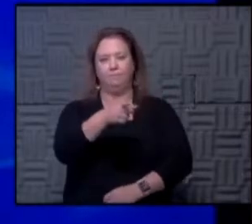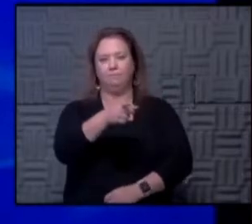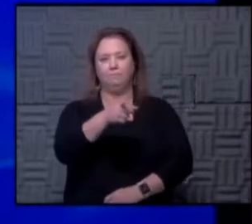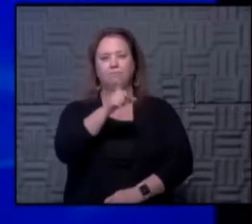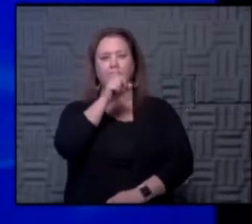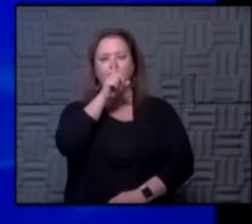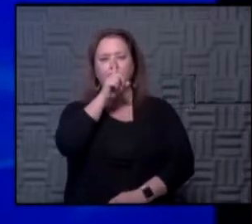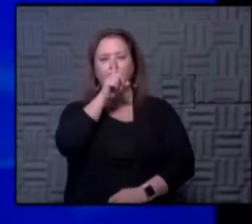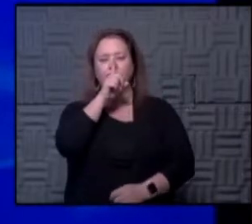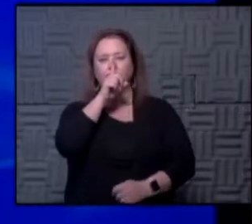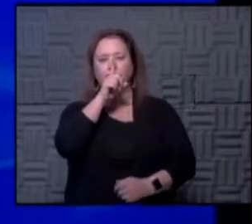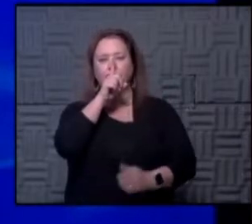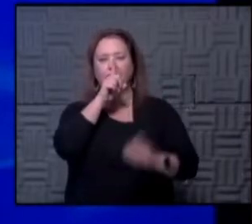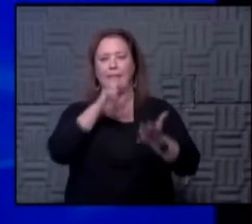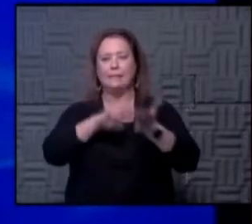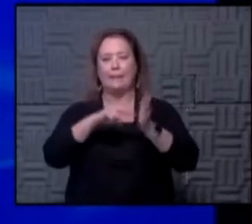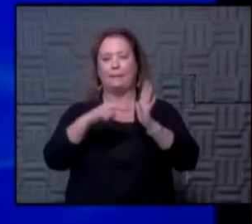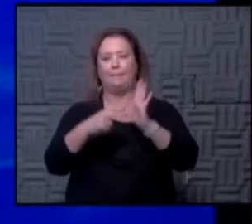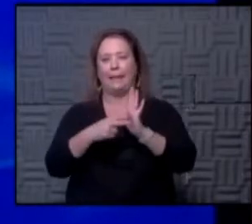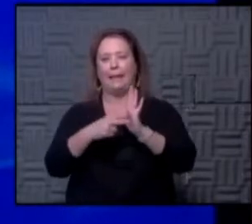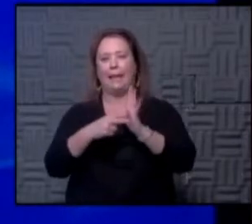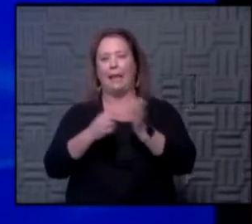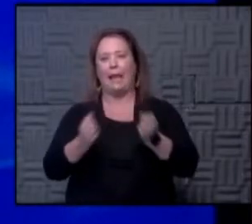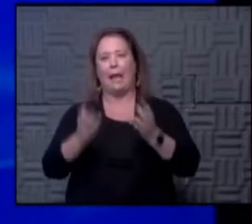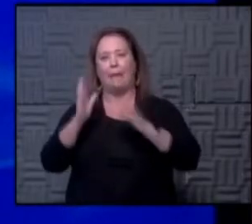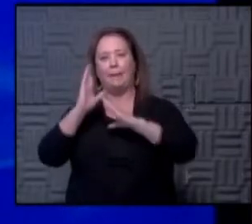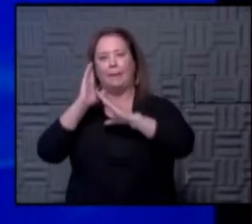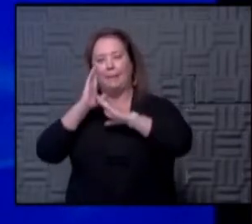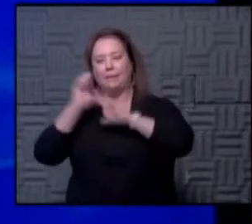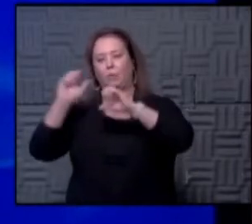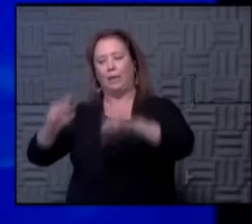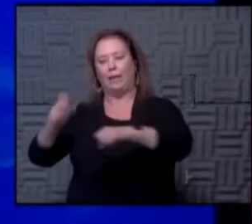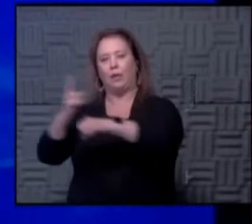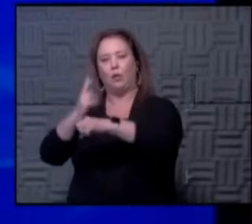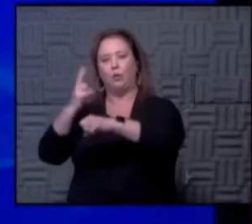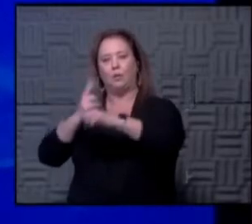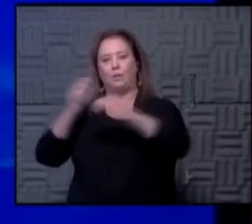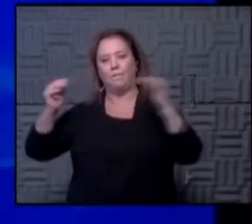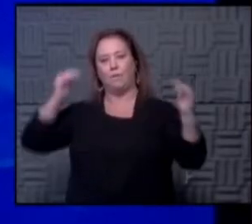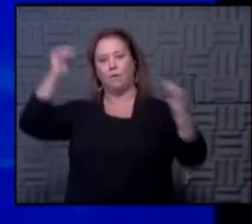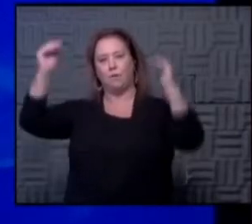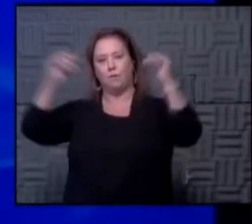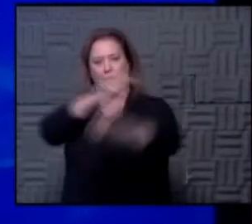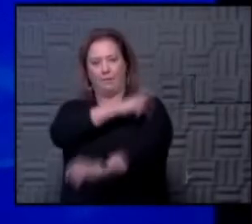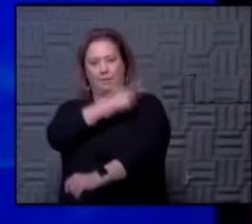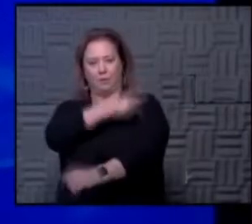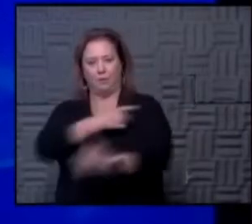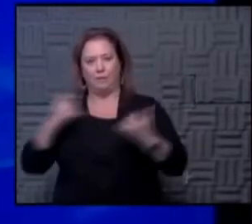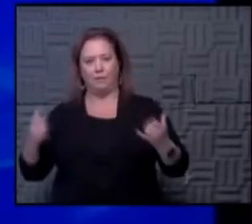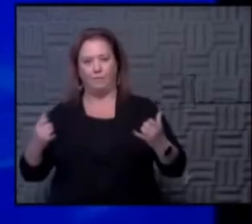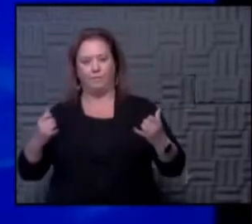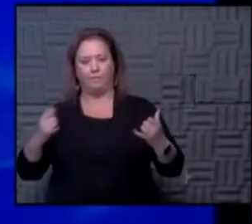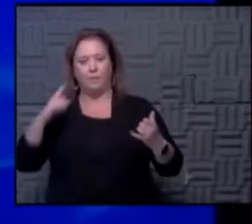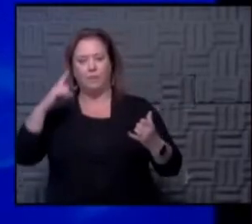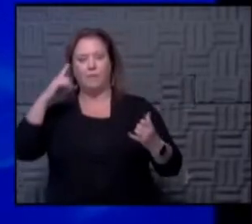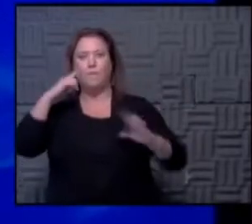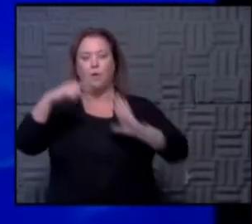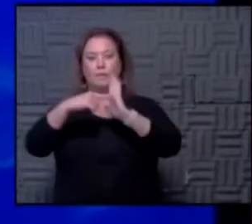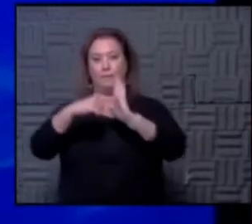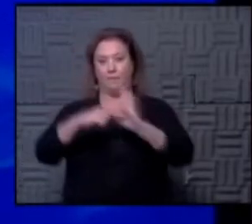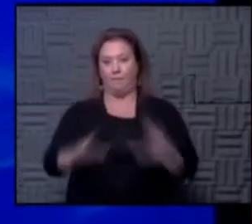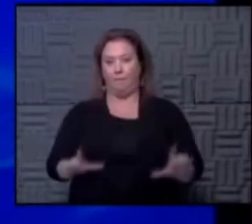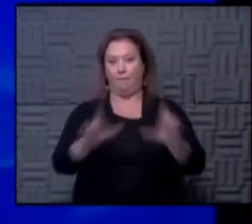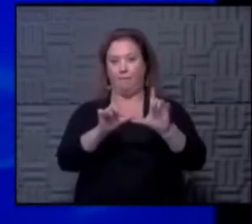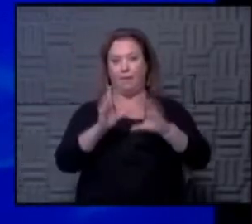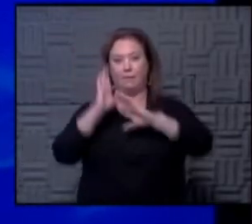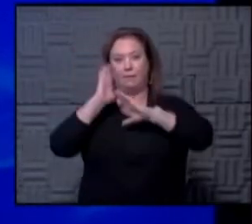doesn't always equal the number of beds that we can use for adult patients right now. So, for example, our